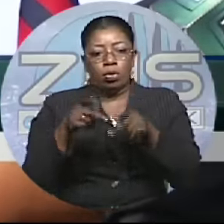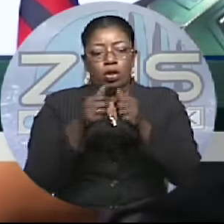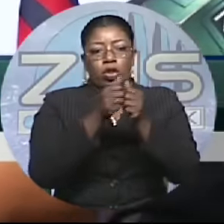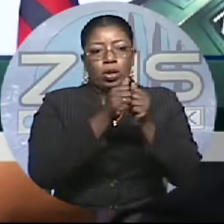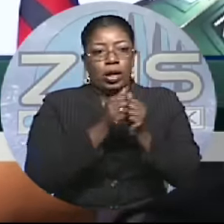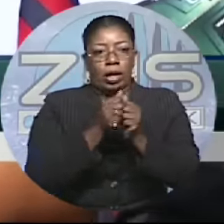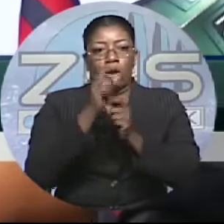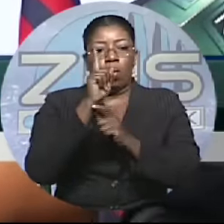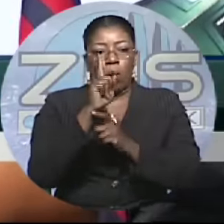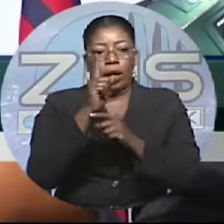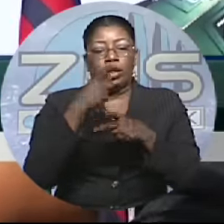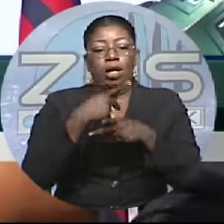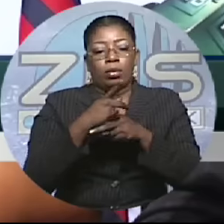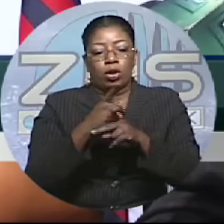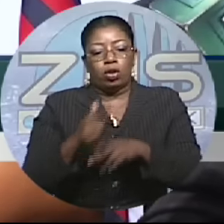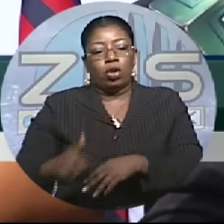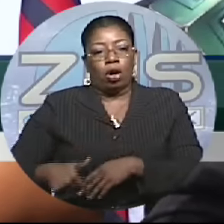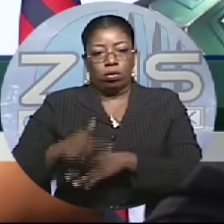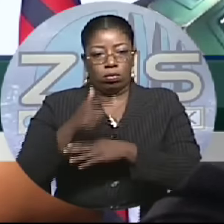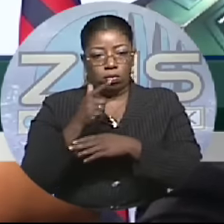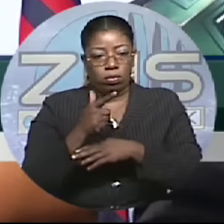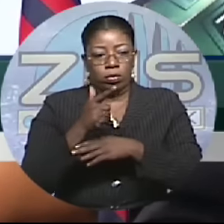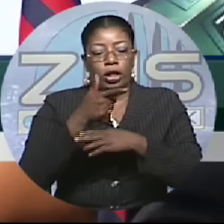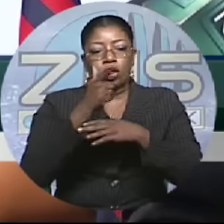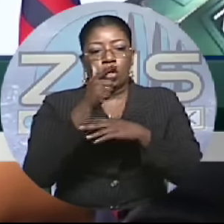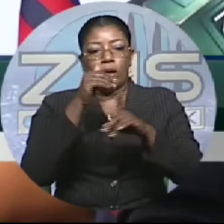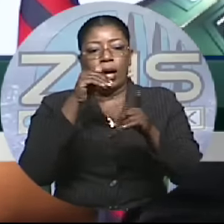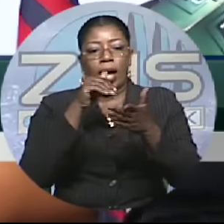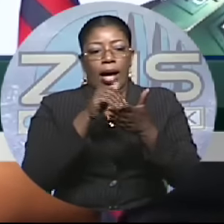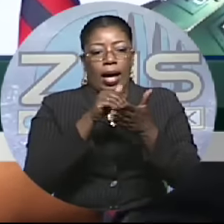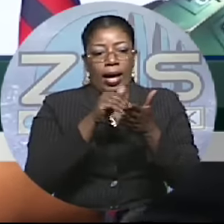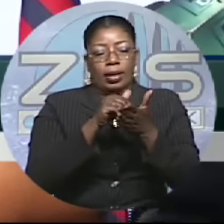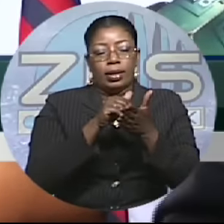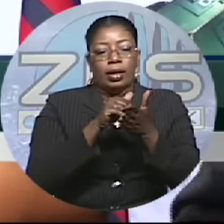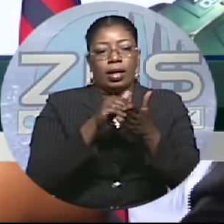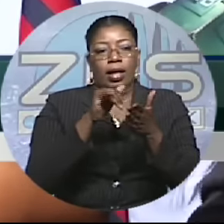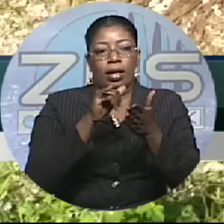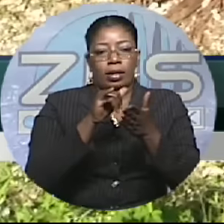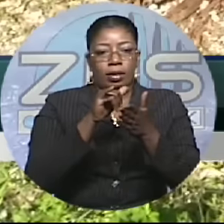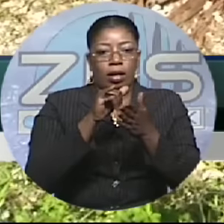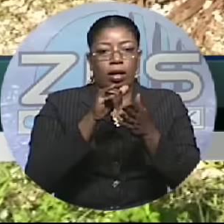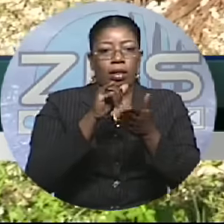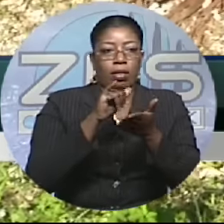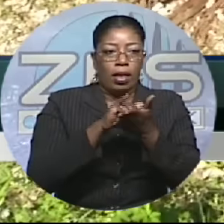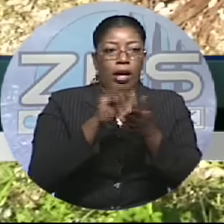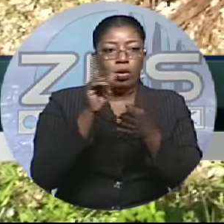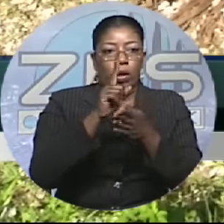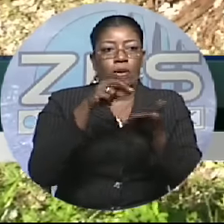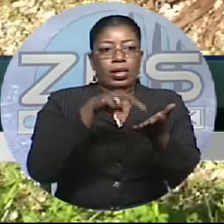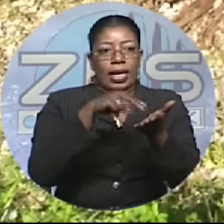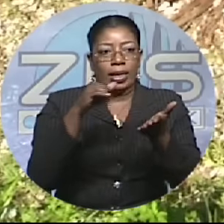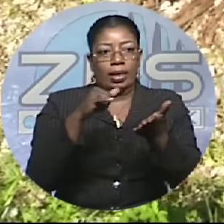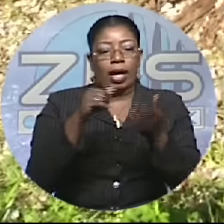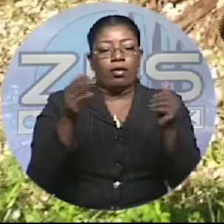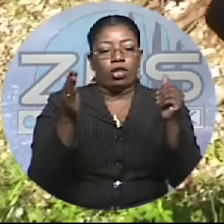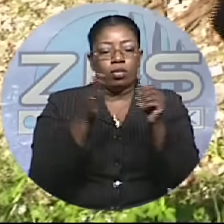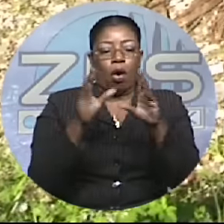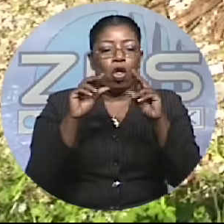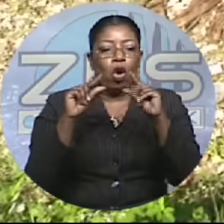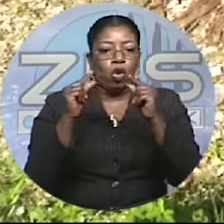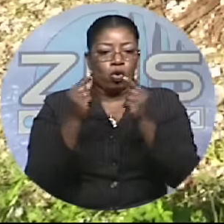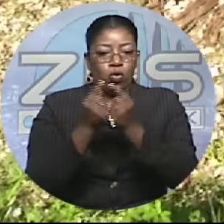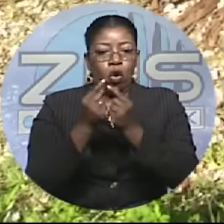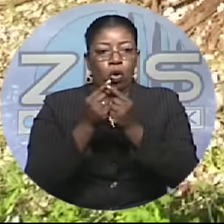them produced a handgun and began discharging shots in his direction. Now, a small crowd gathered as